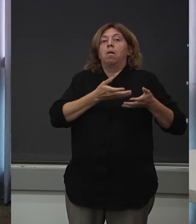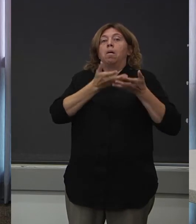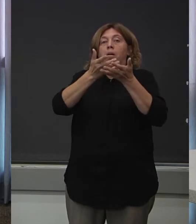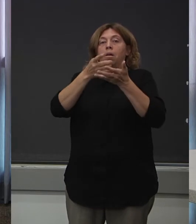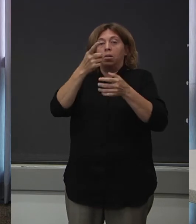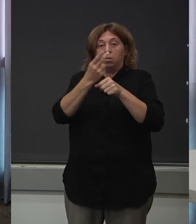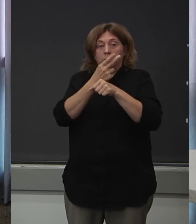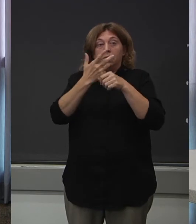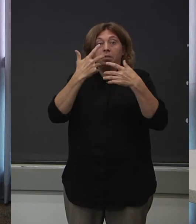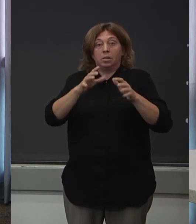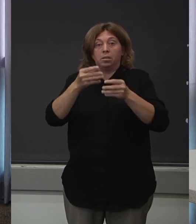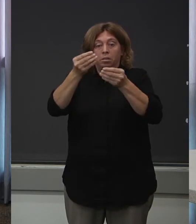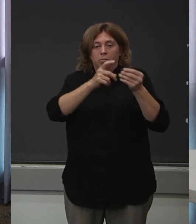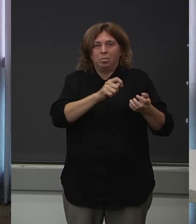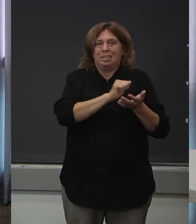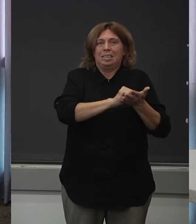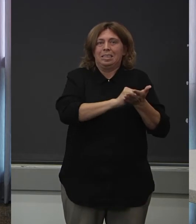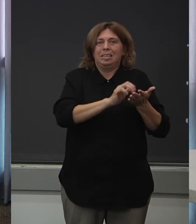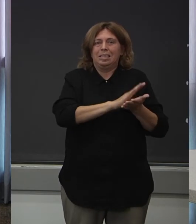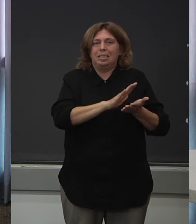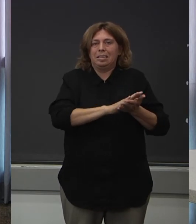covering.